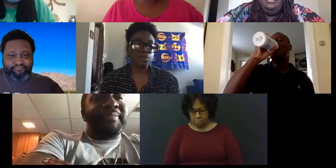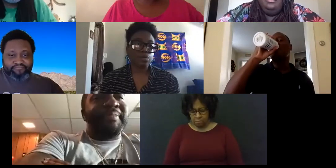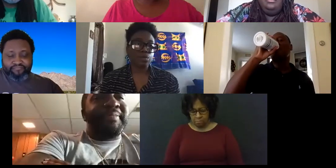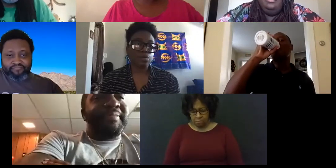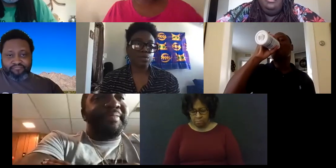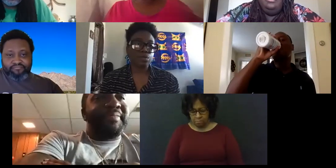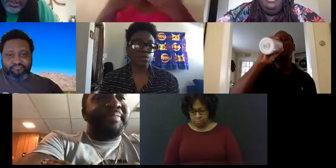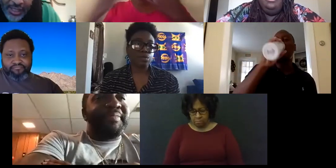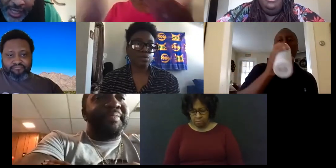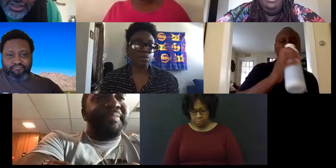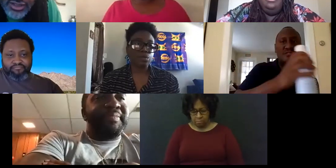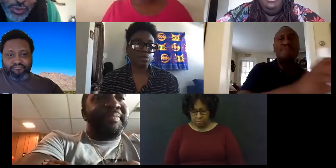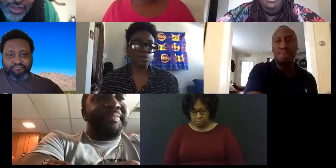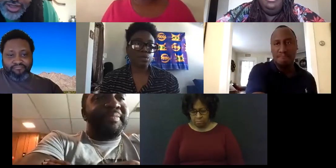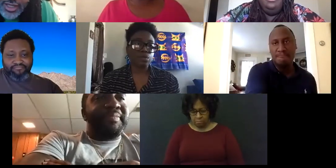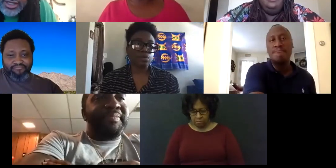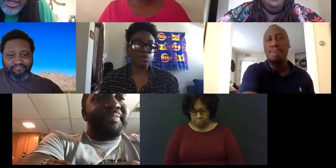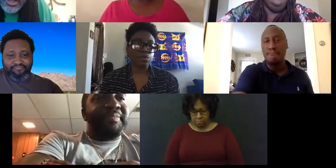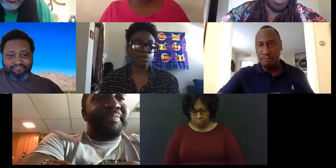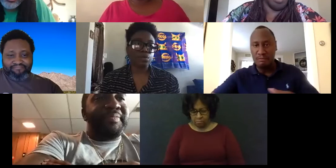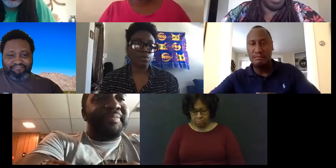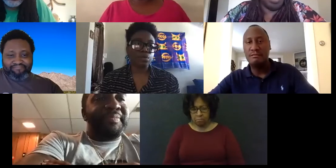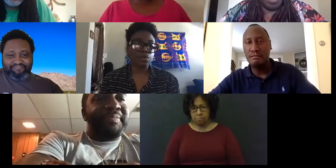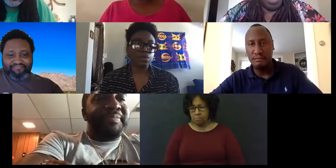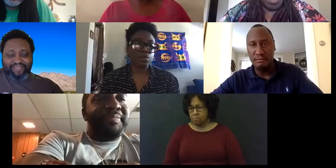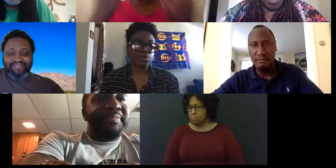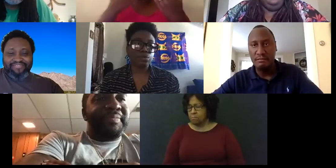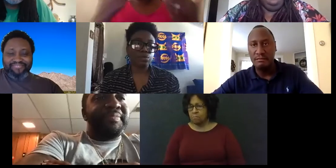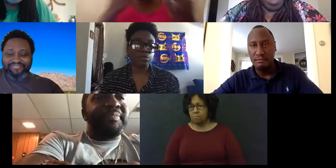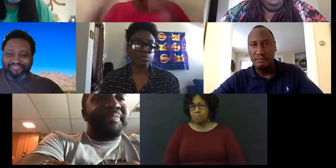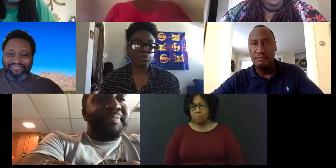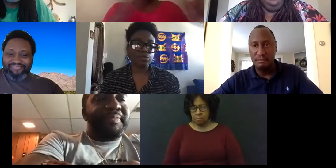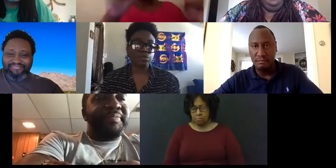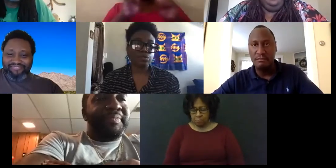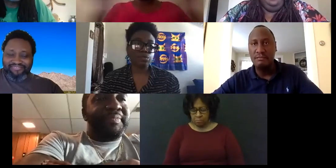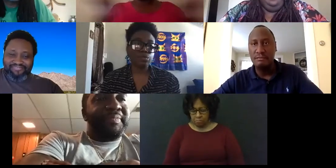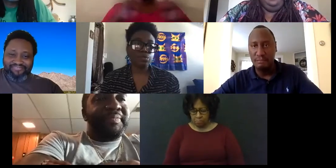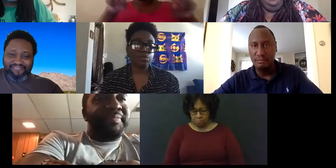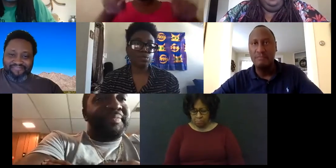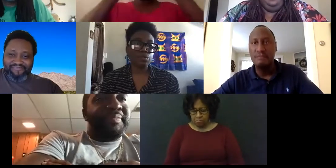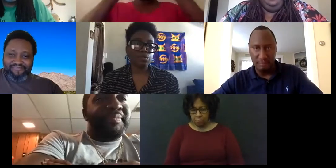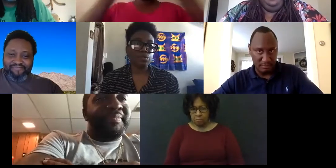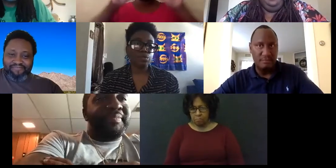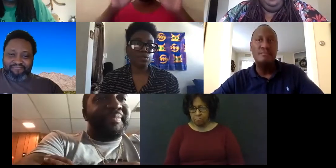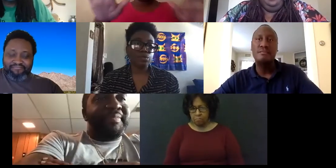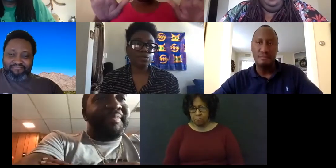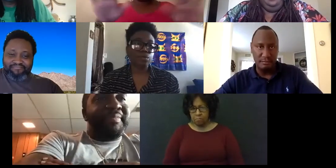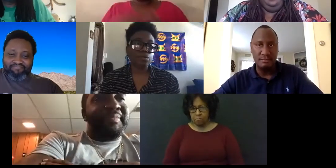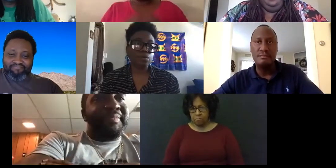Thank you. Listen, I just want to thank everybody on the panel. This was wonderful. I